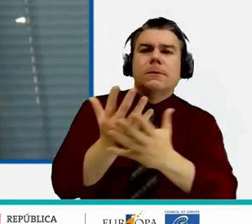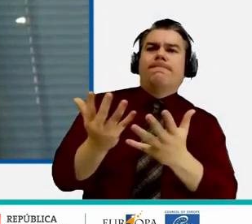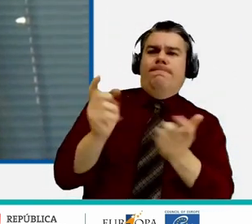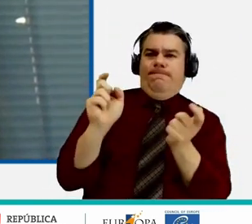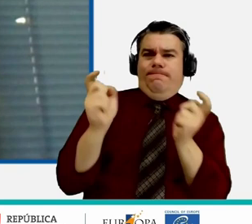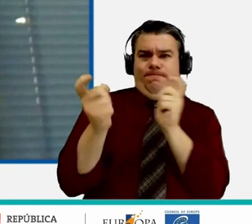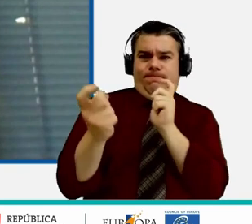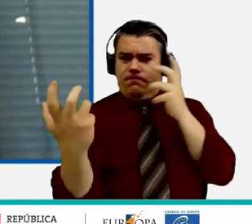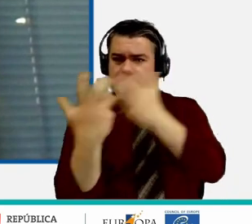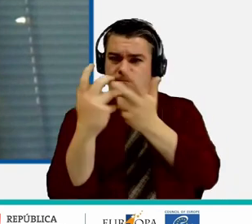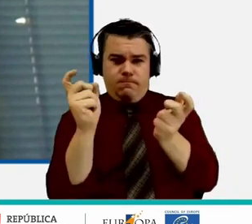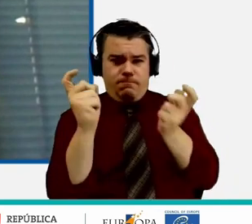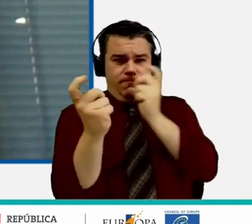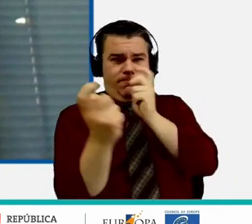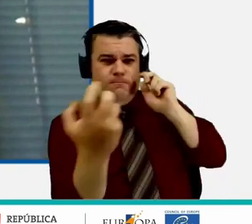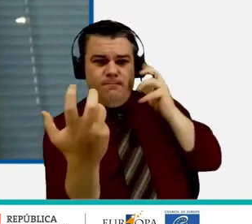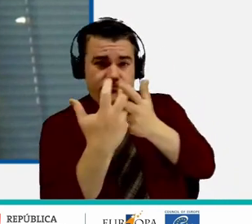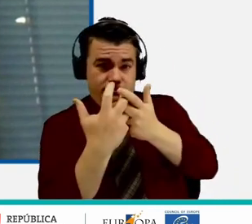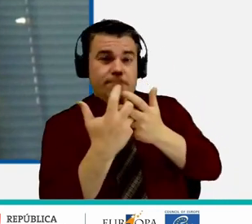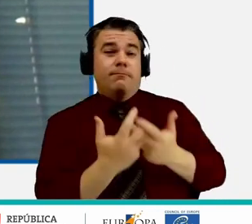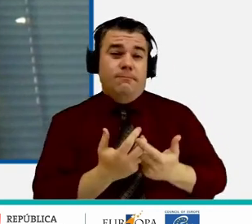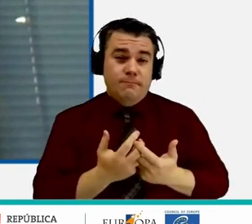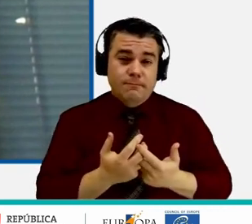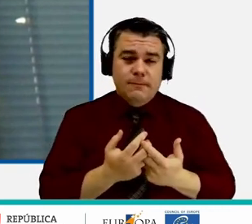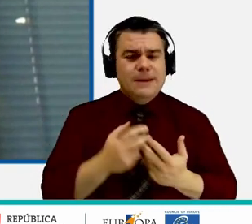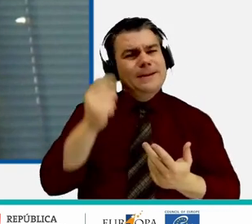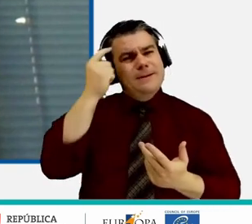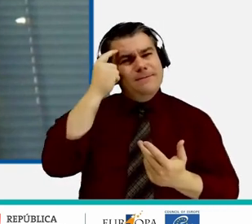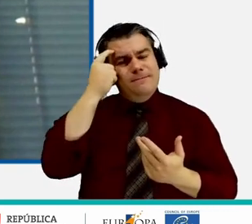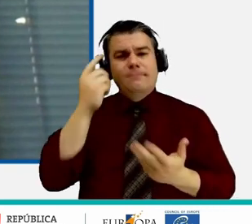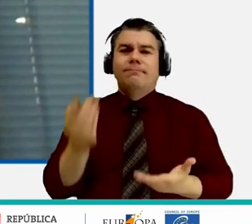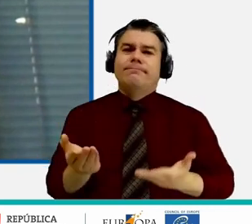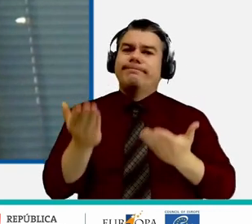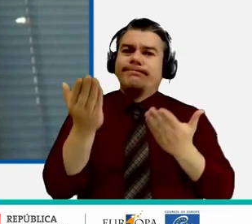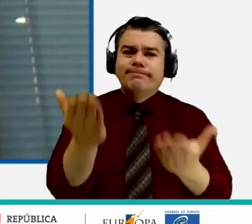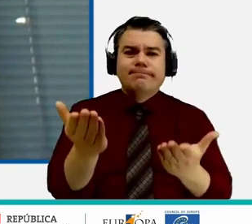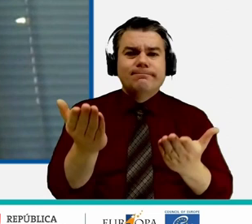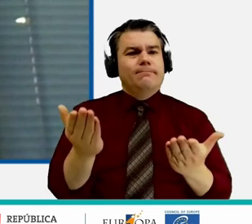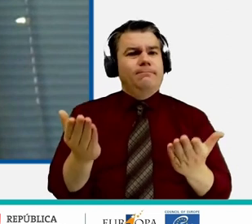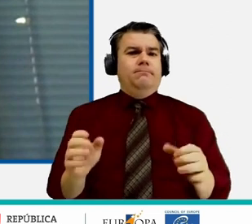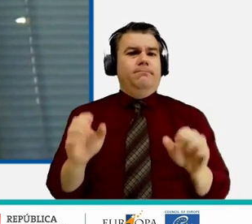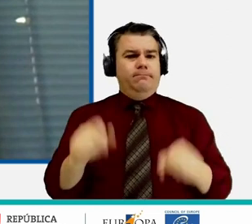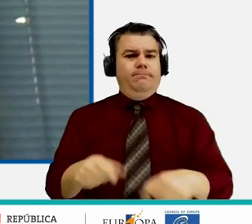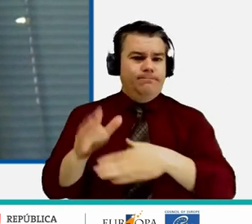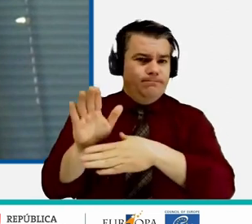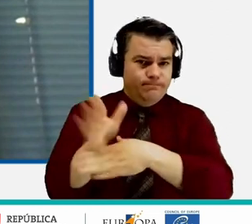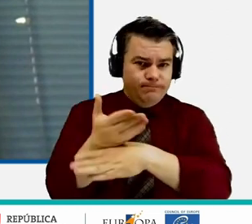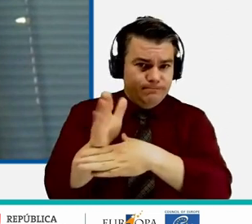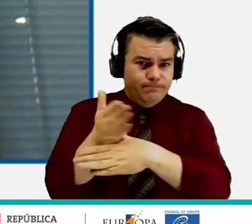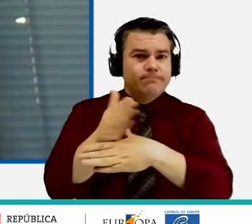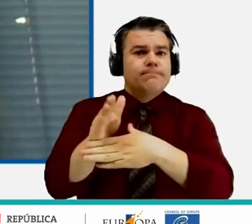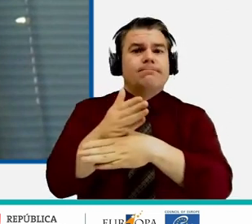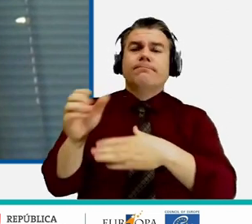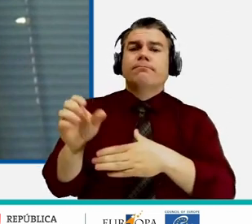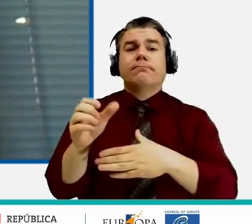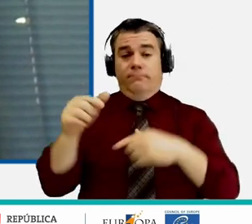that we hope and what we have to offer and what we hope we will be able to share with other cities that